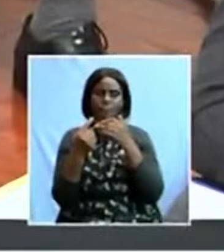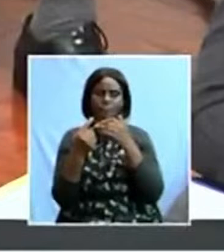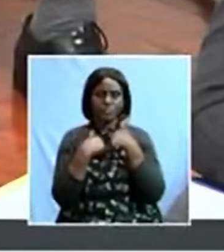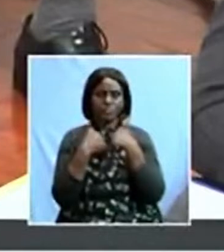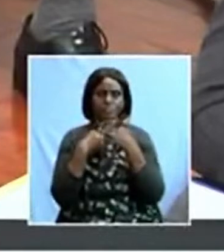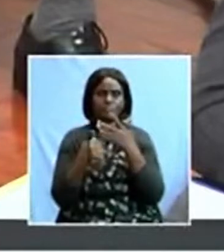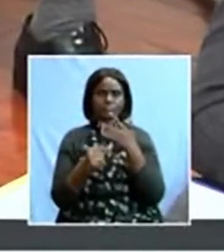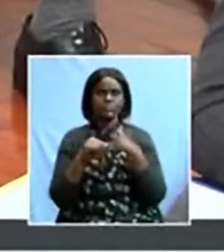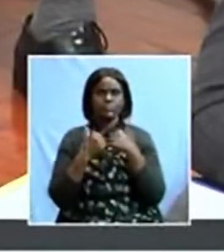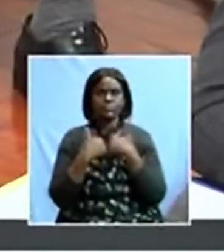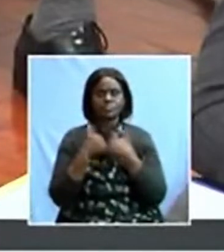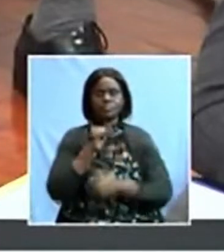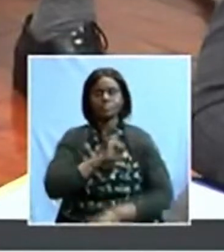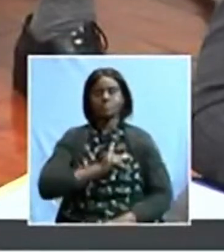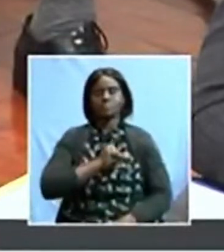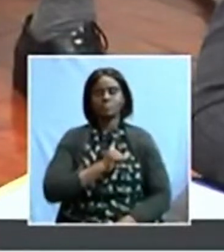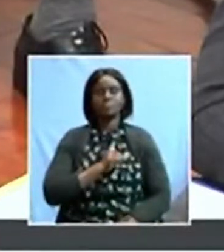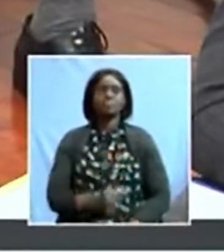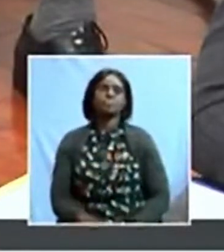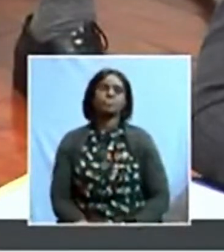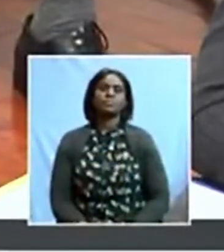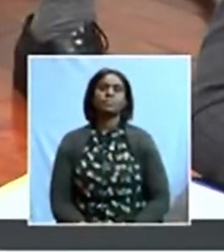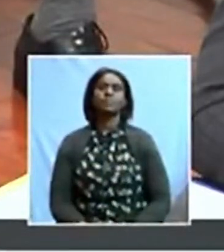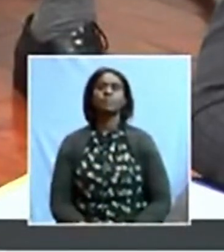are sorry.